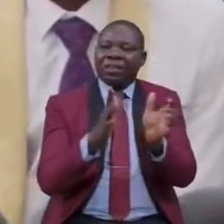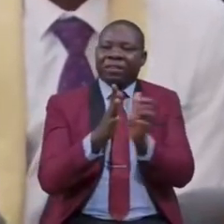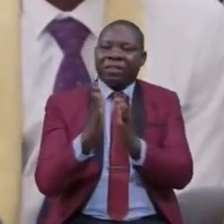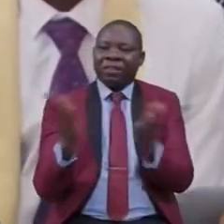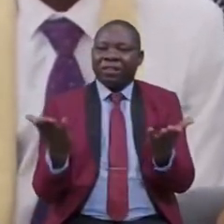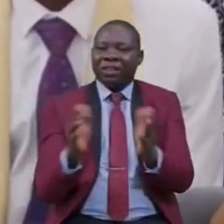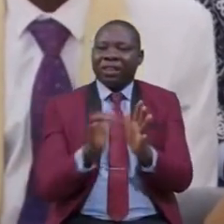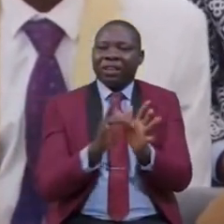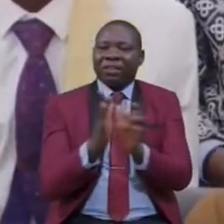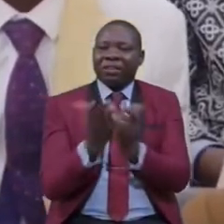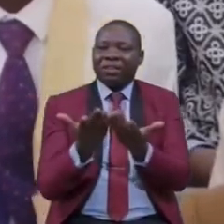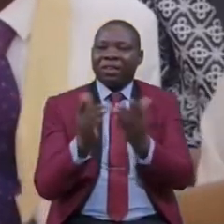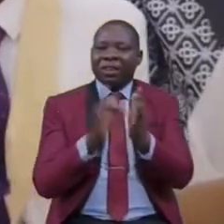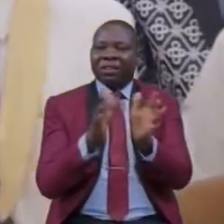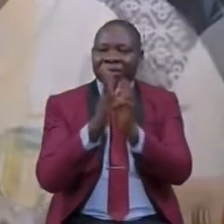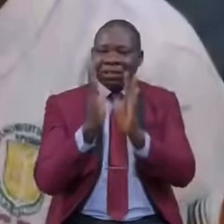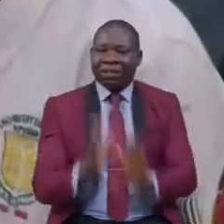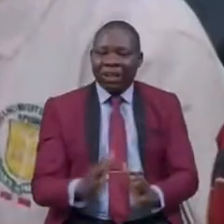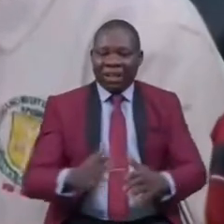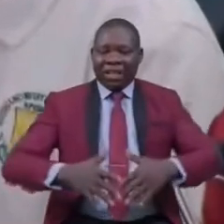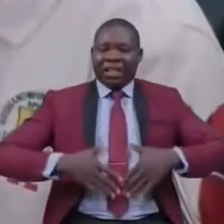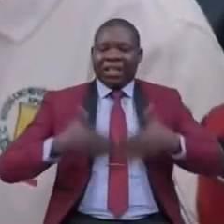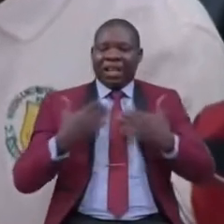And it comes to you today.